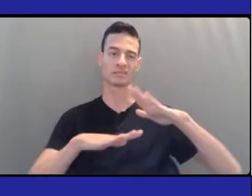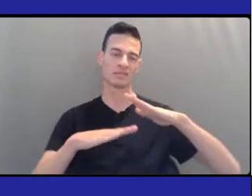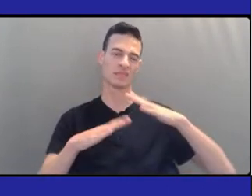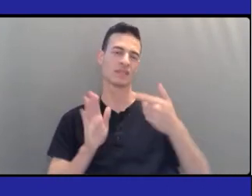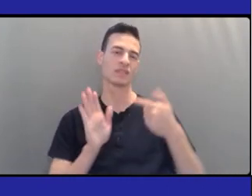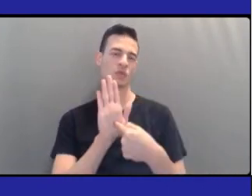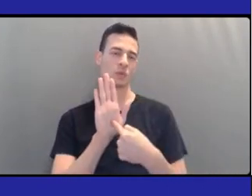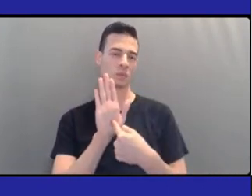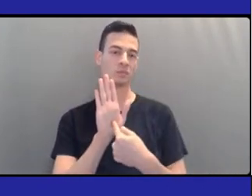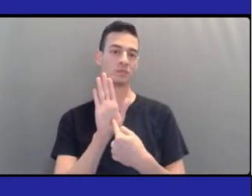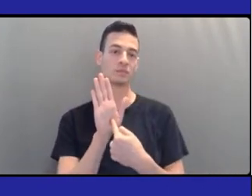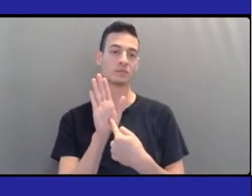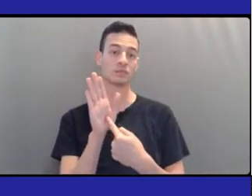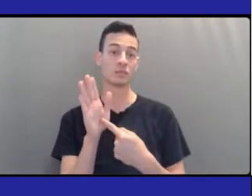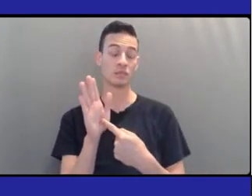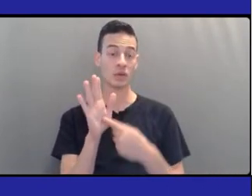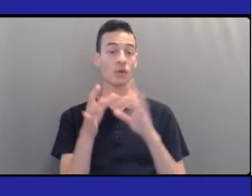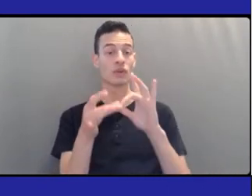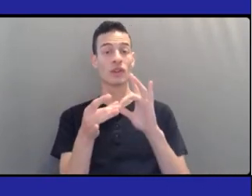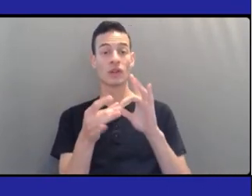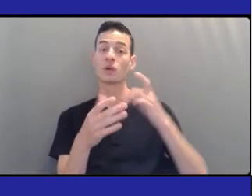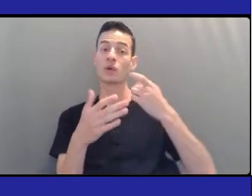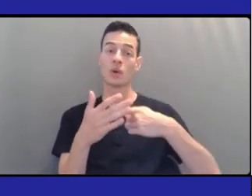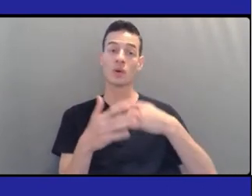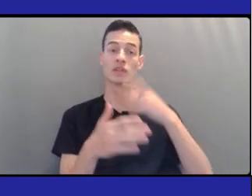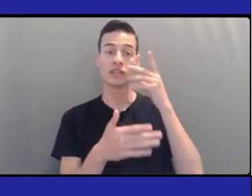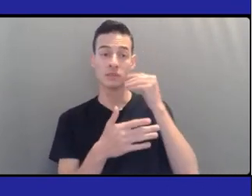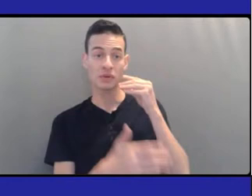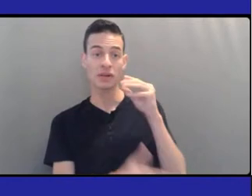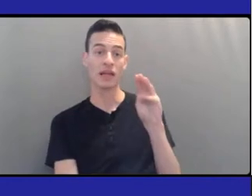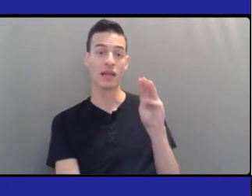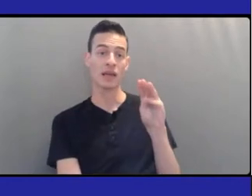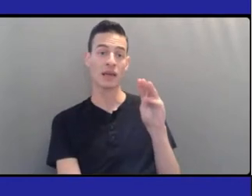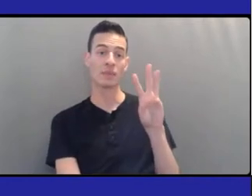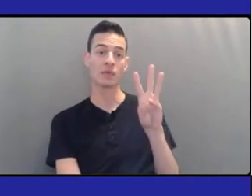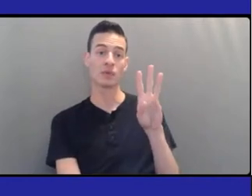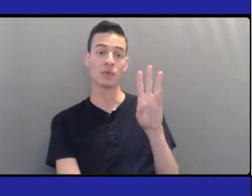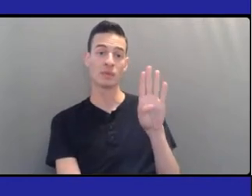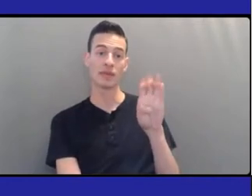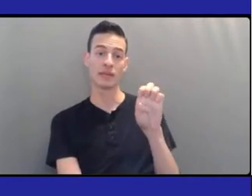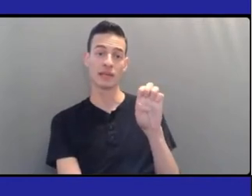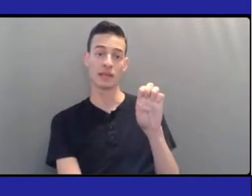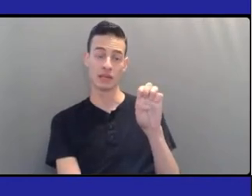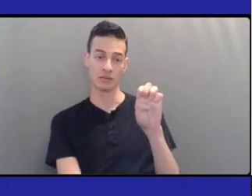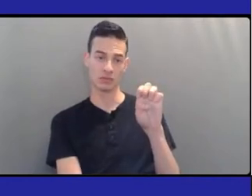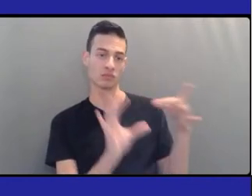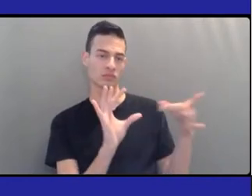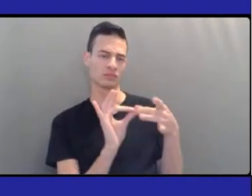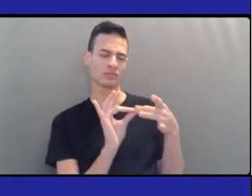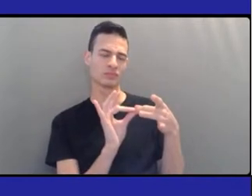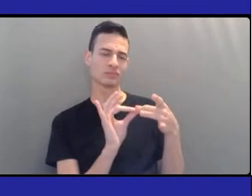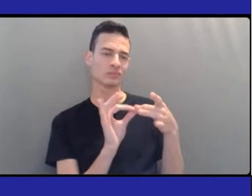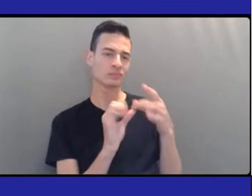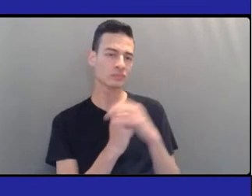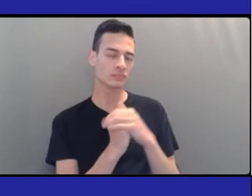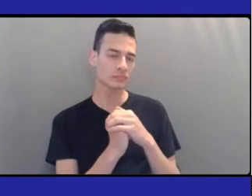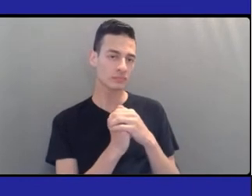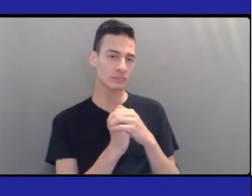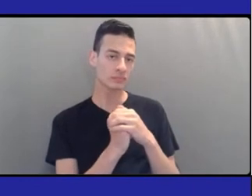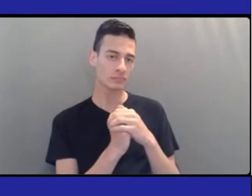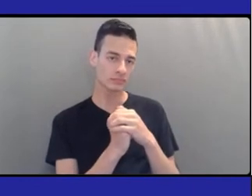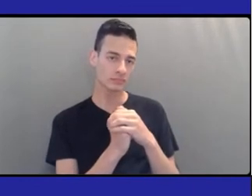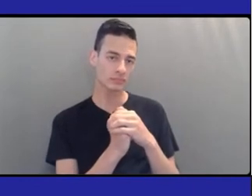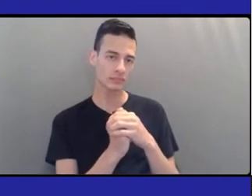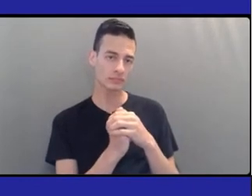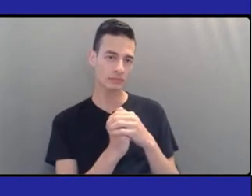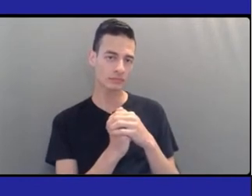cost, experience, and MWBE obligations. The committee consisted of key stakeholders in